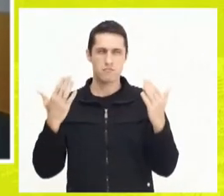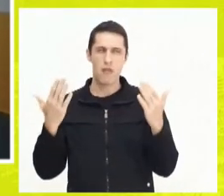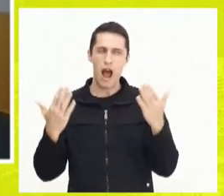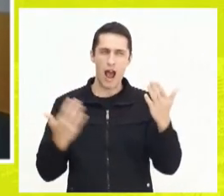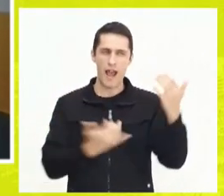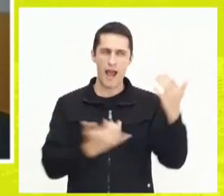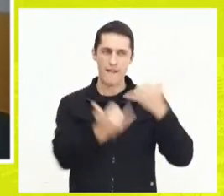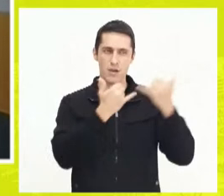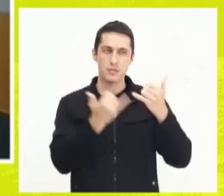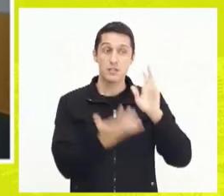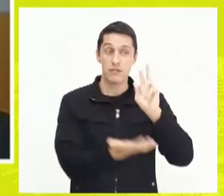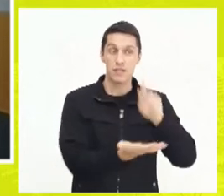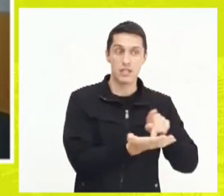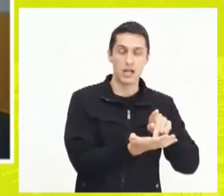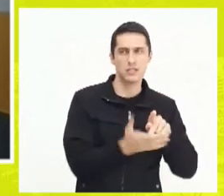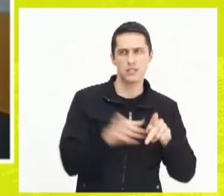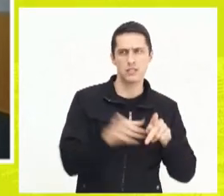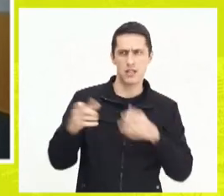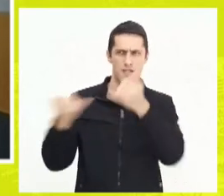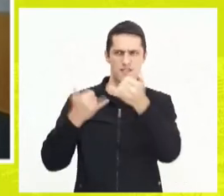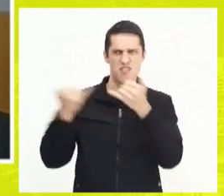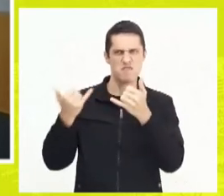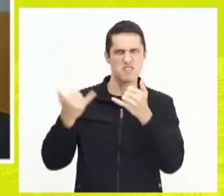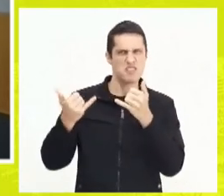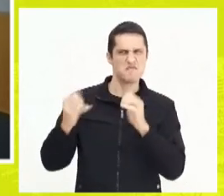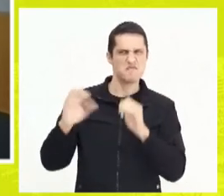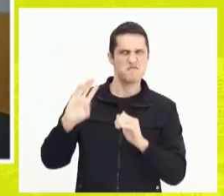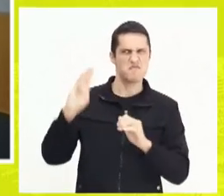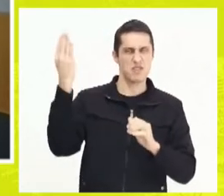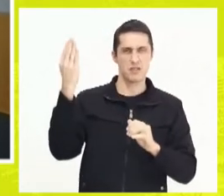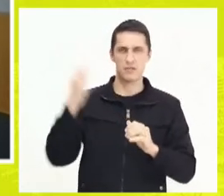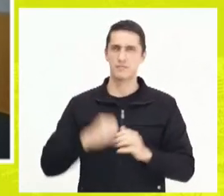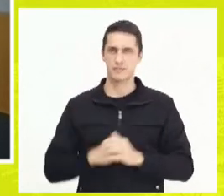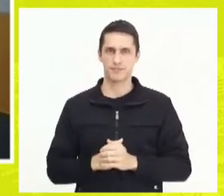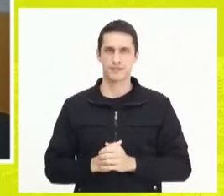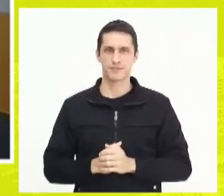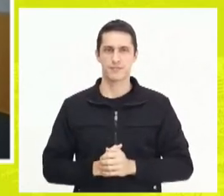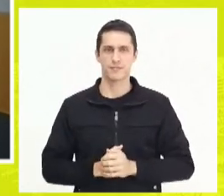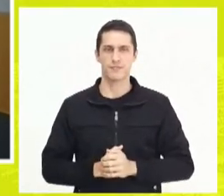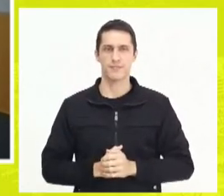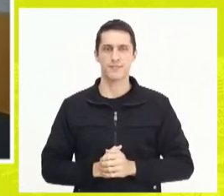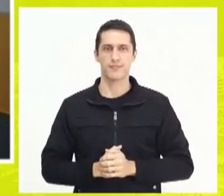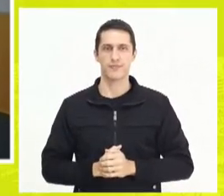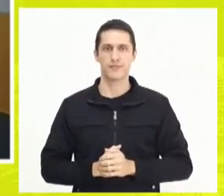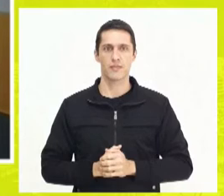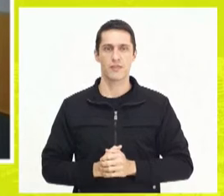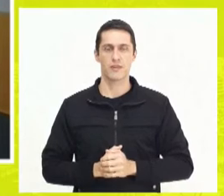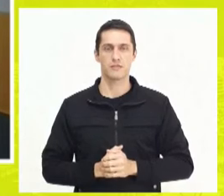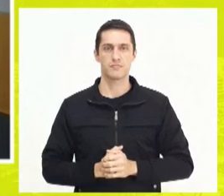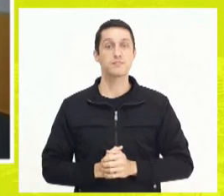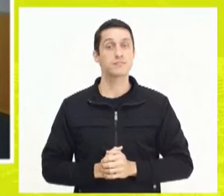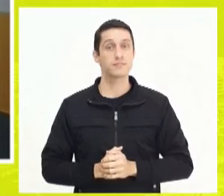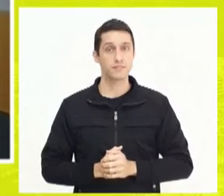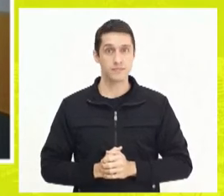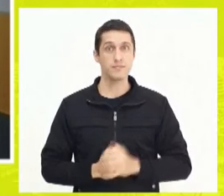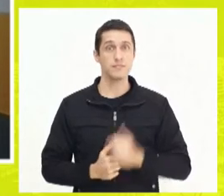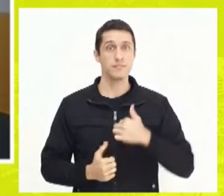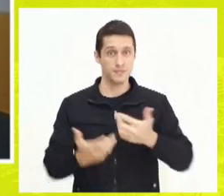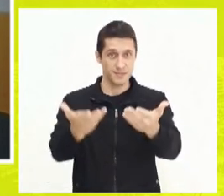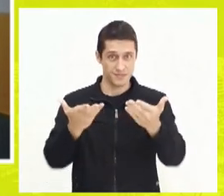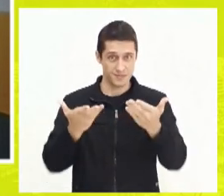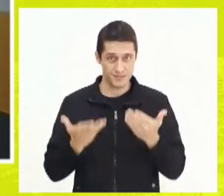misinformation people should be able to know if an information is true